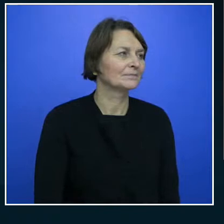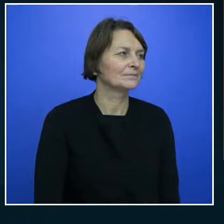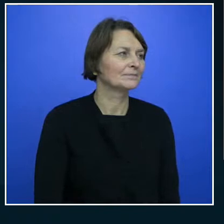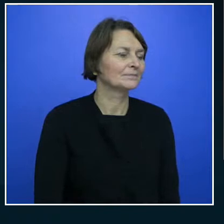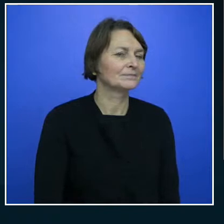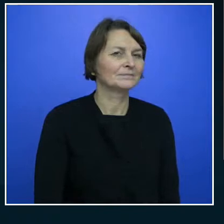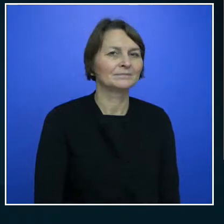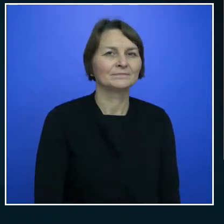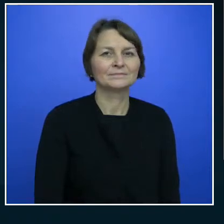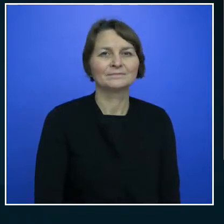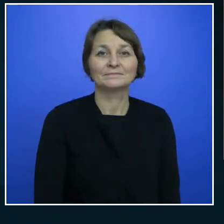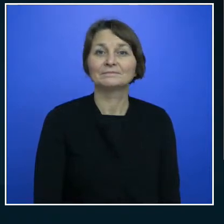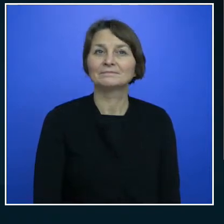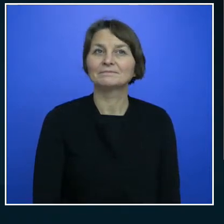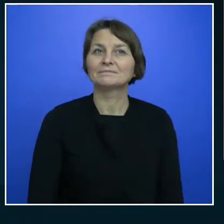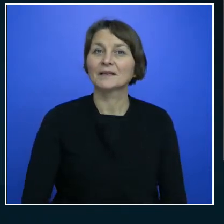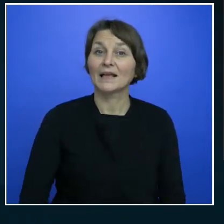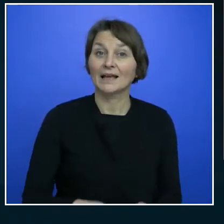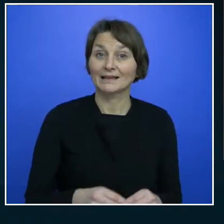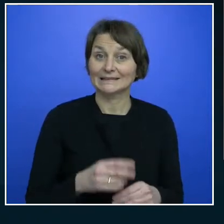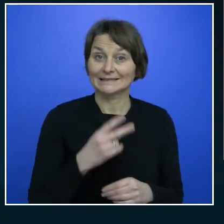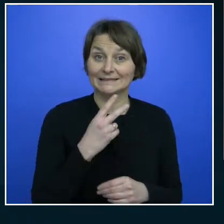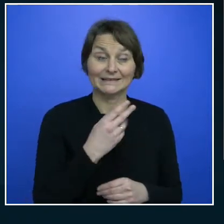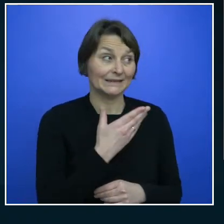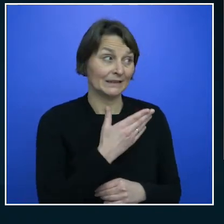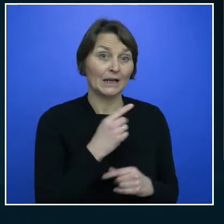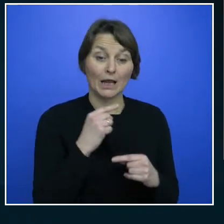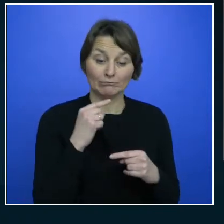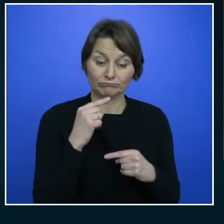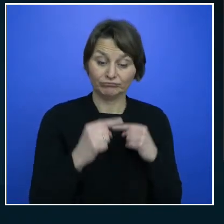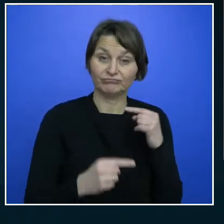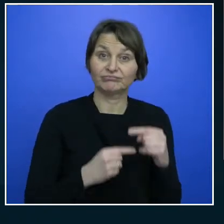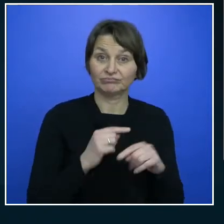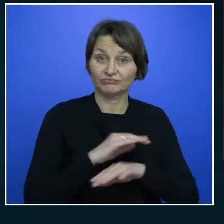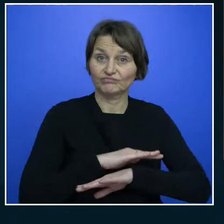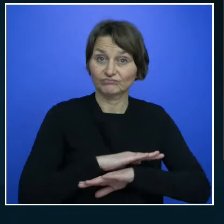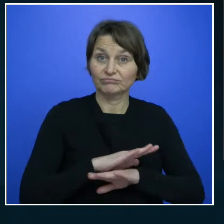And it's already run. So